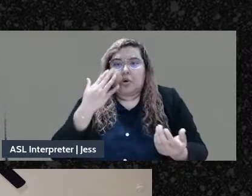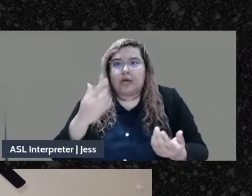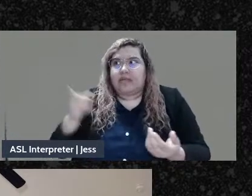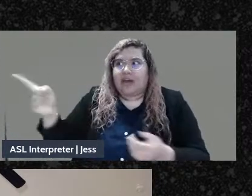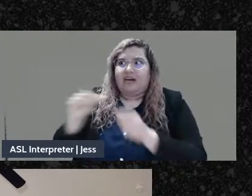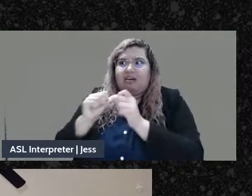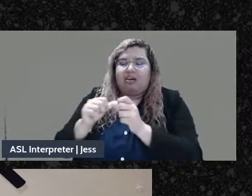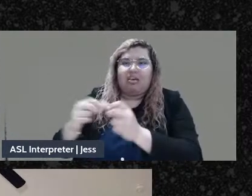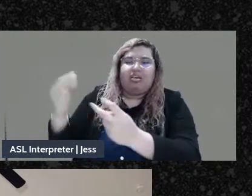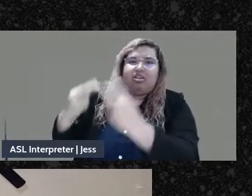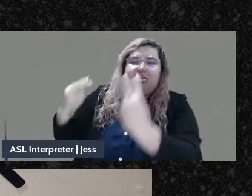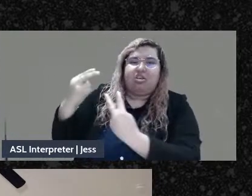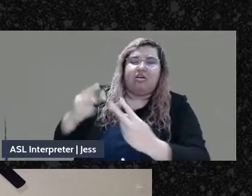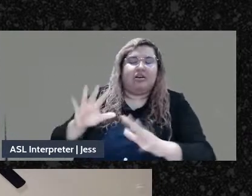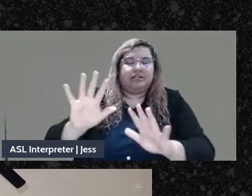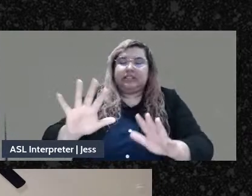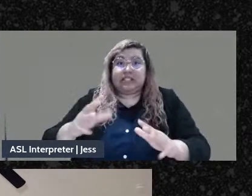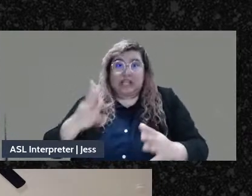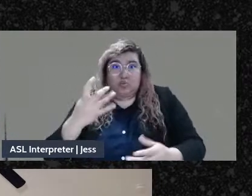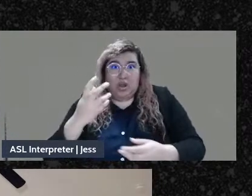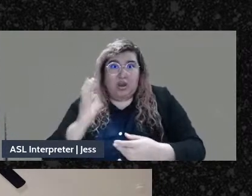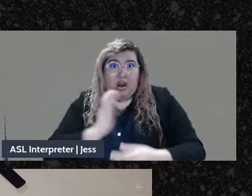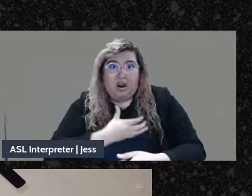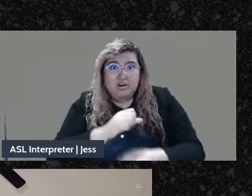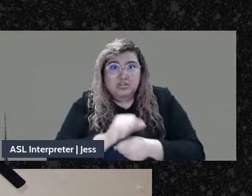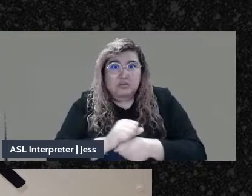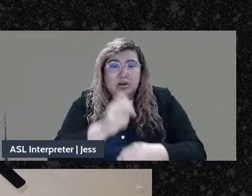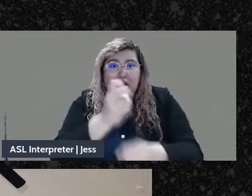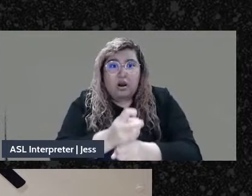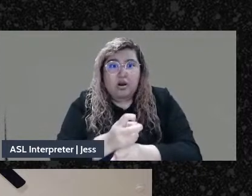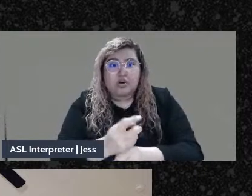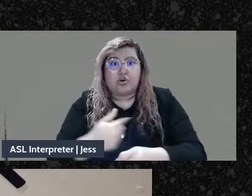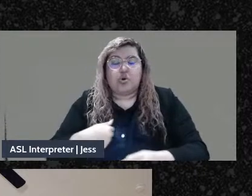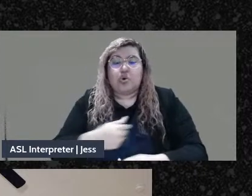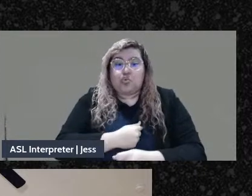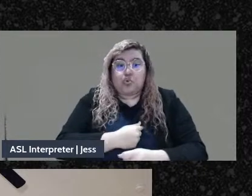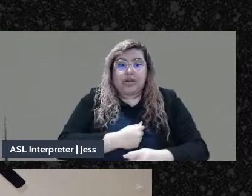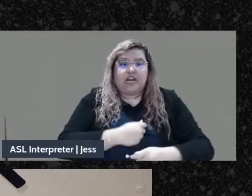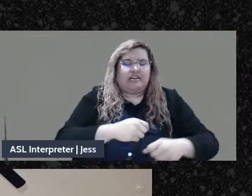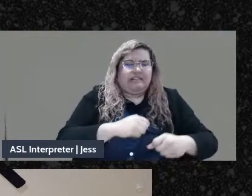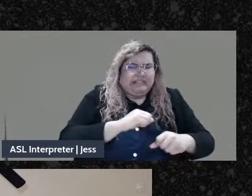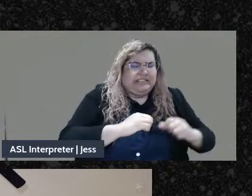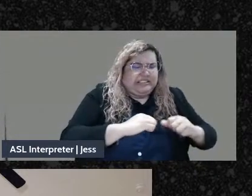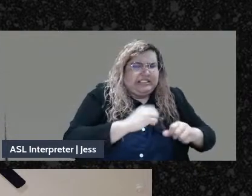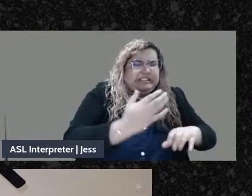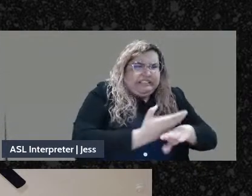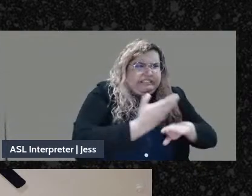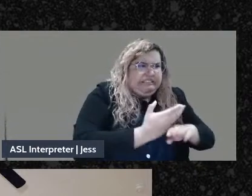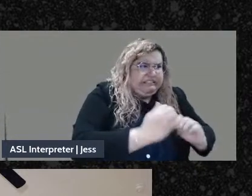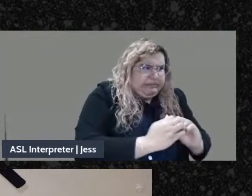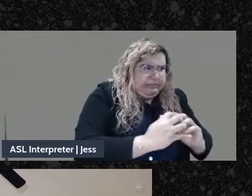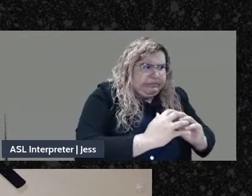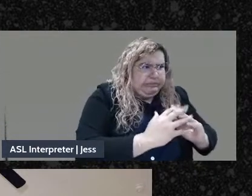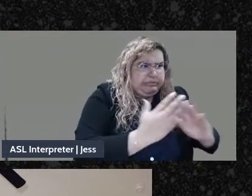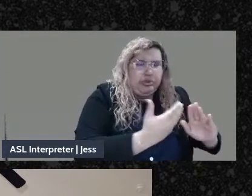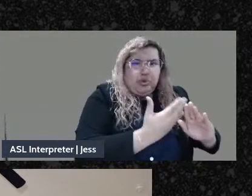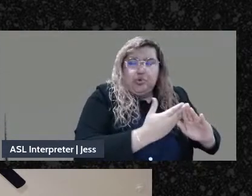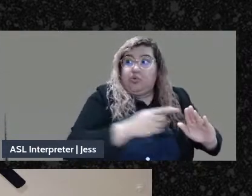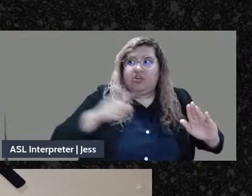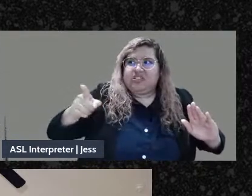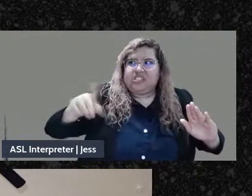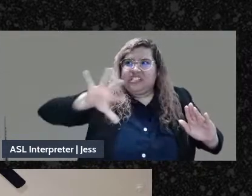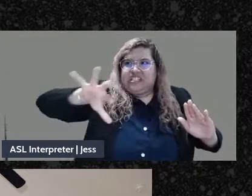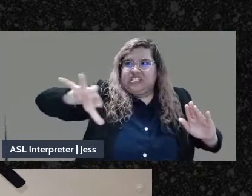be building out the new thing we want while fighting to dismantle the old thing, while fighting to hold on to the gains we